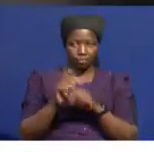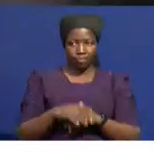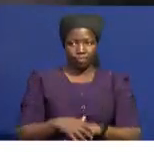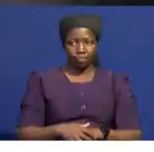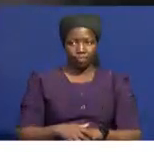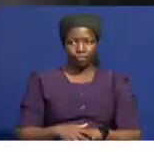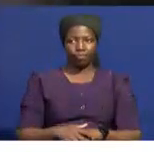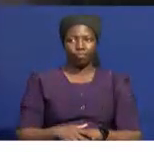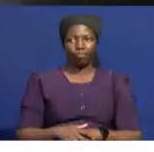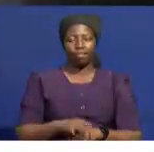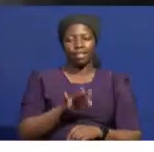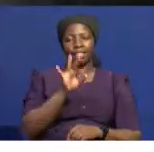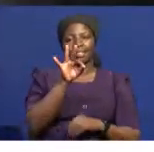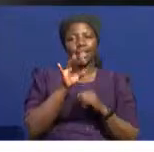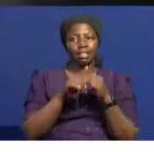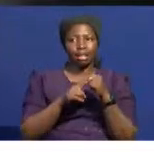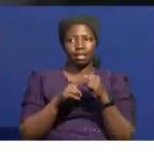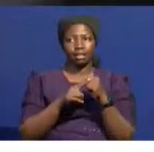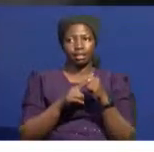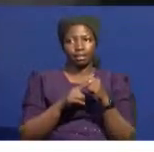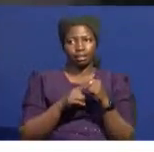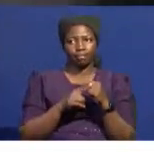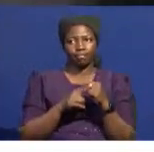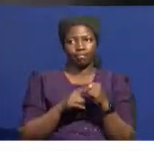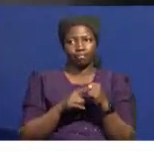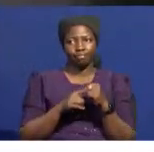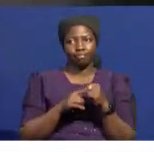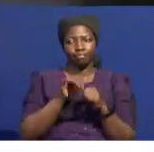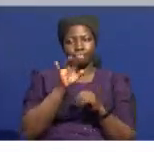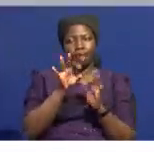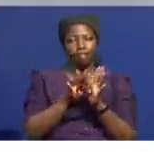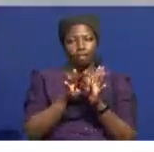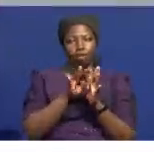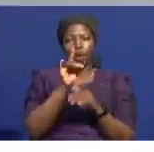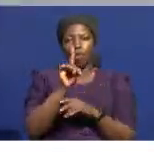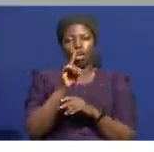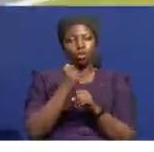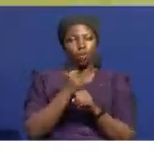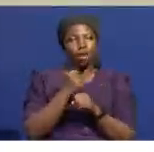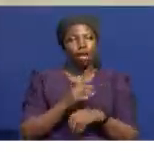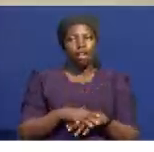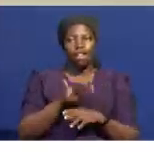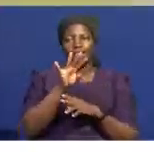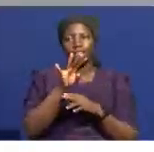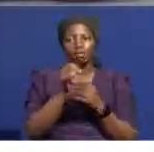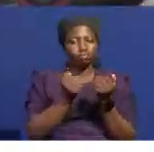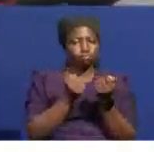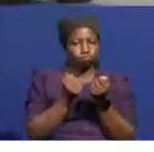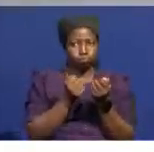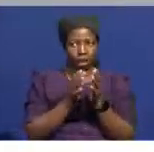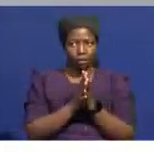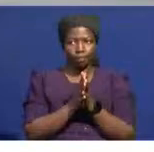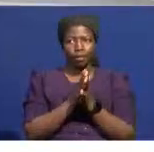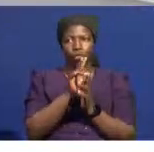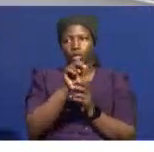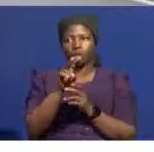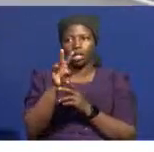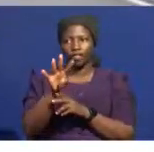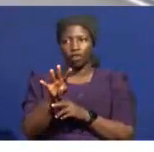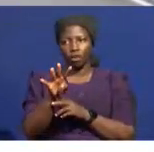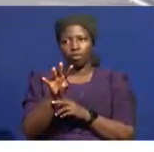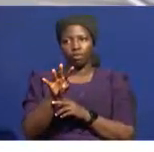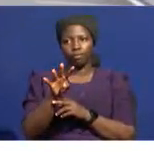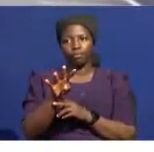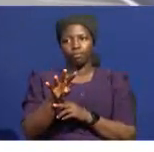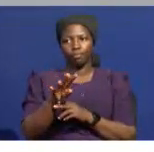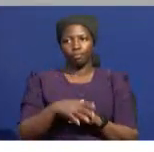the 36th pole in his Formula One career. Four races down in 2024, with four pole positions to the